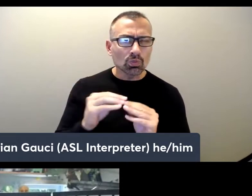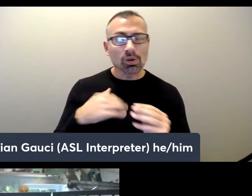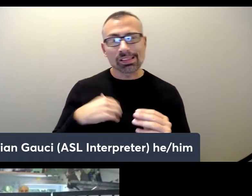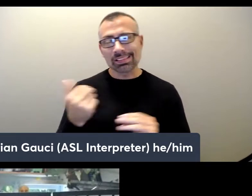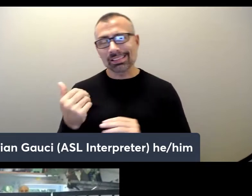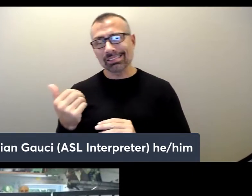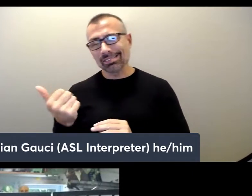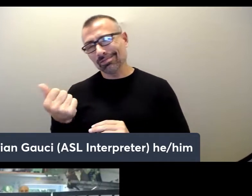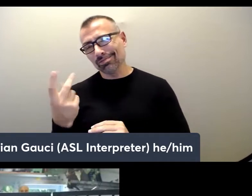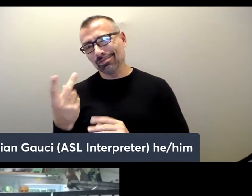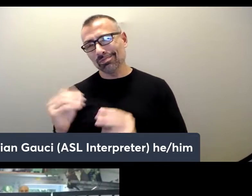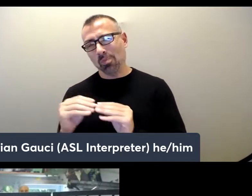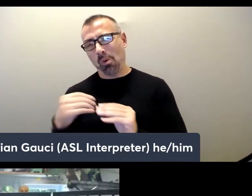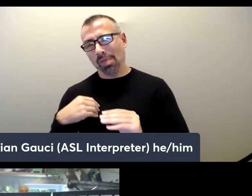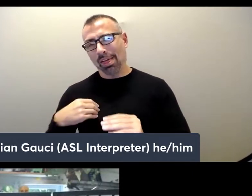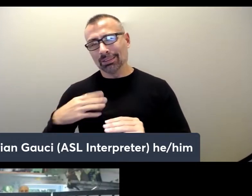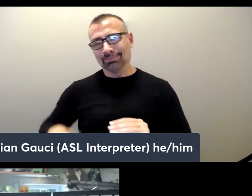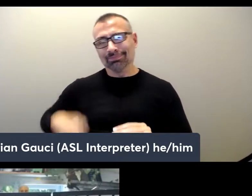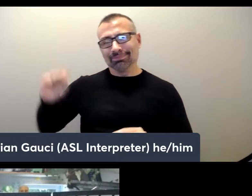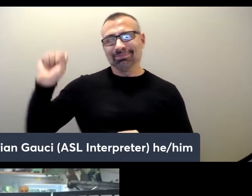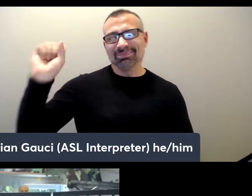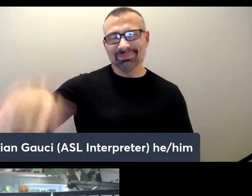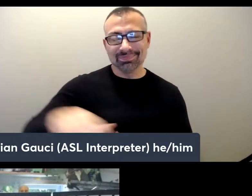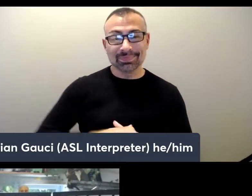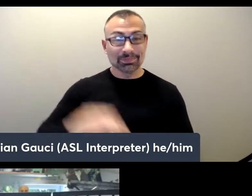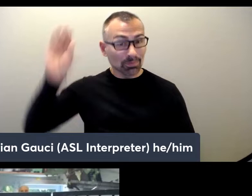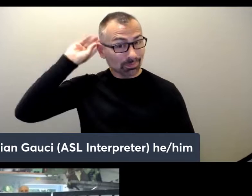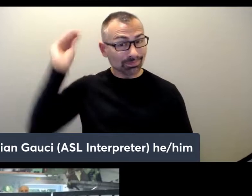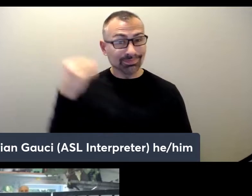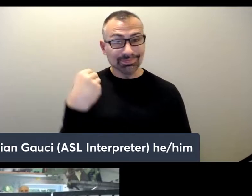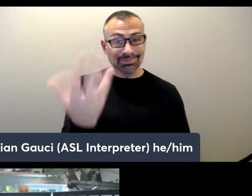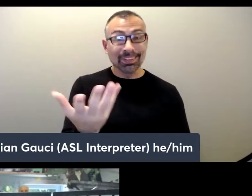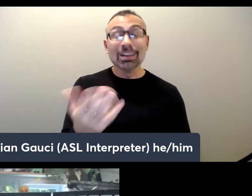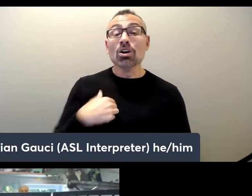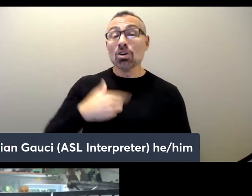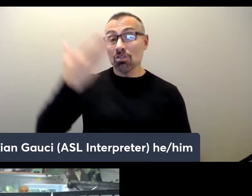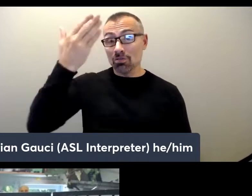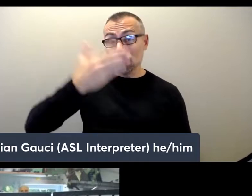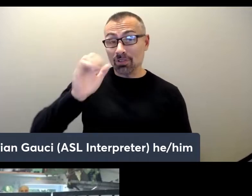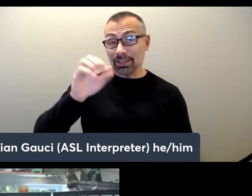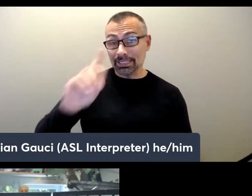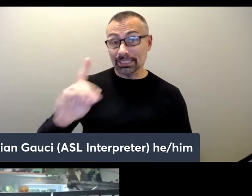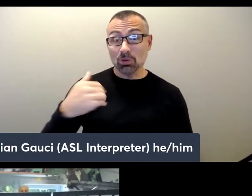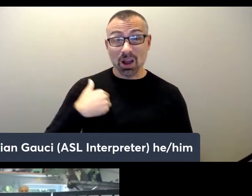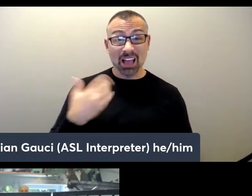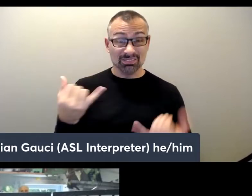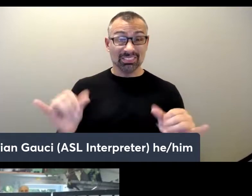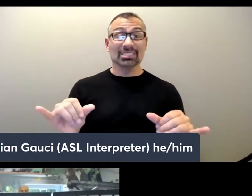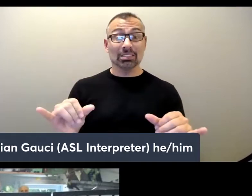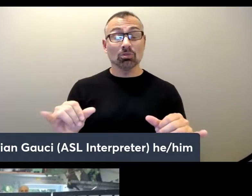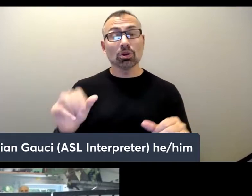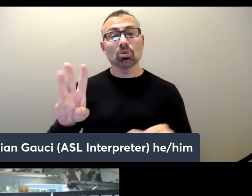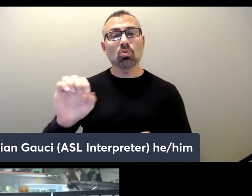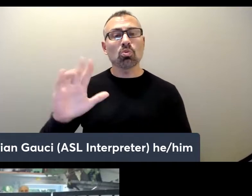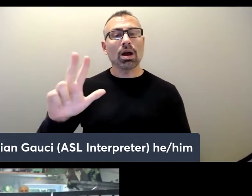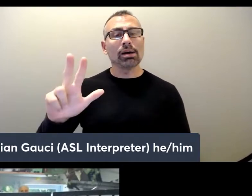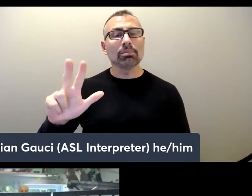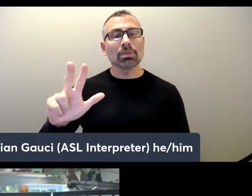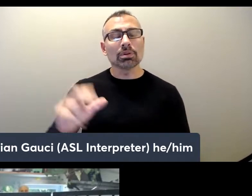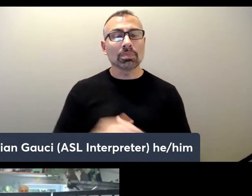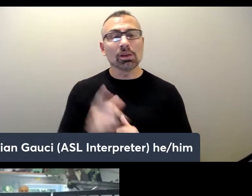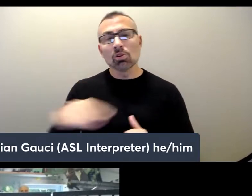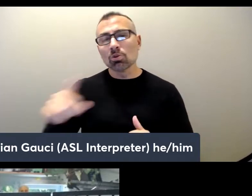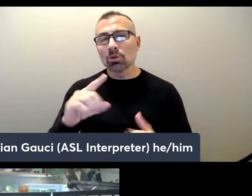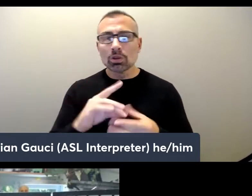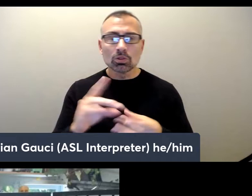more that I had in my back pocket here. So front end, right? There's still a front end to Web3, right? We talk a lot about Web3 being immutable